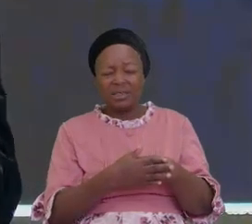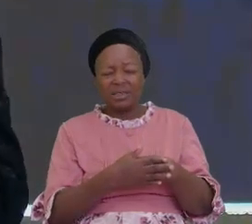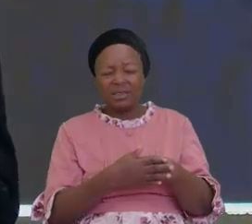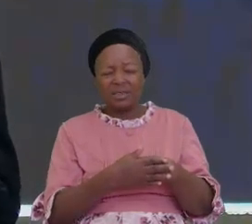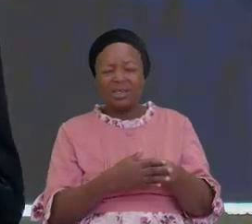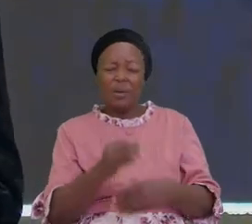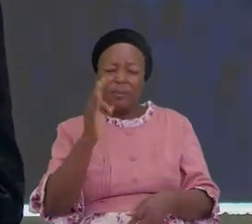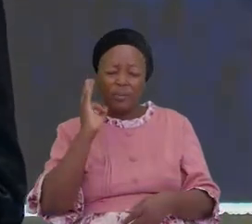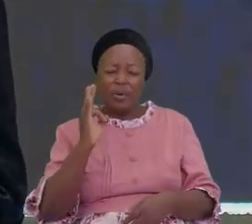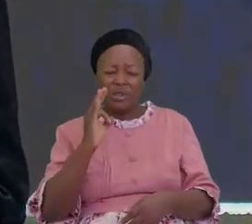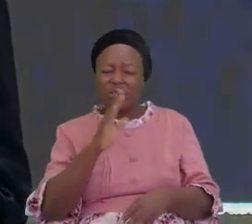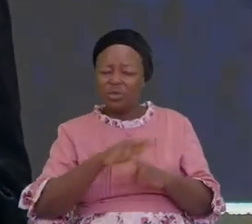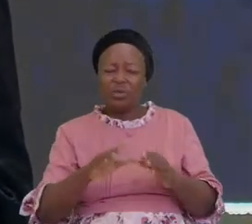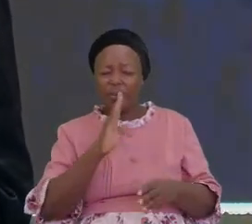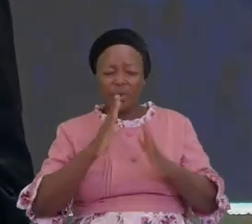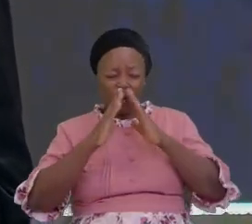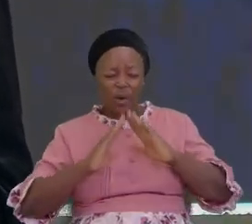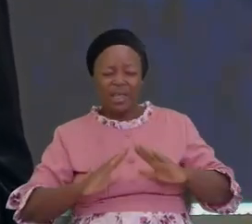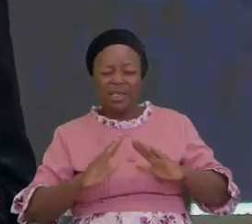Preach, don't keep quiet.